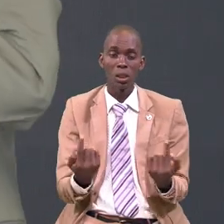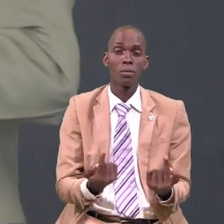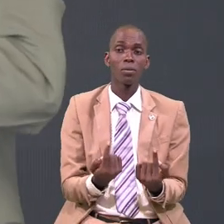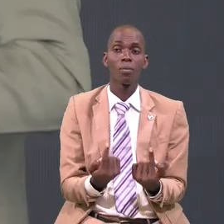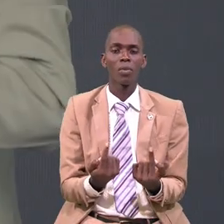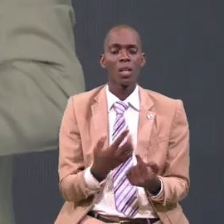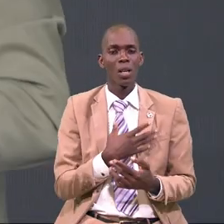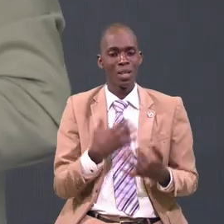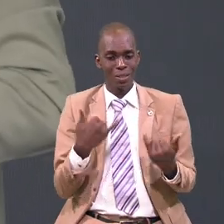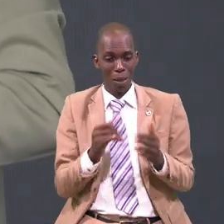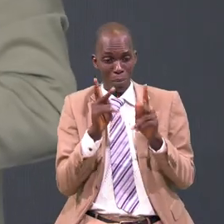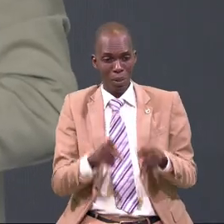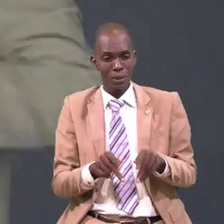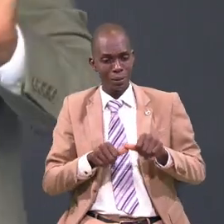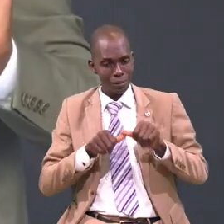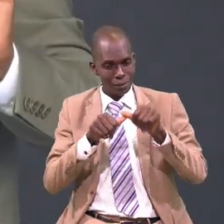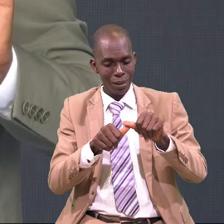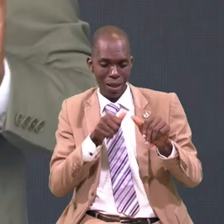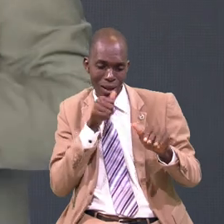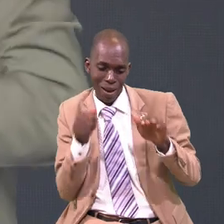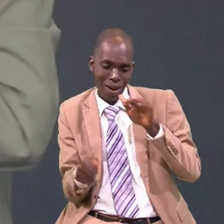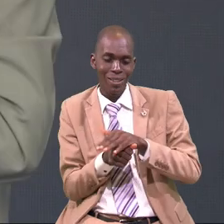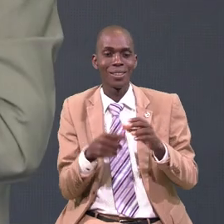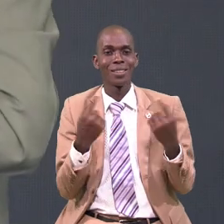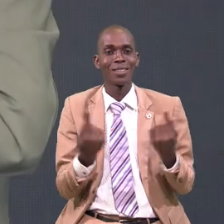And he's covering the sin by laughing.